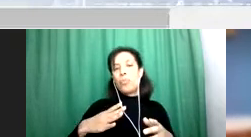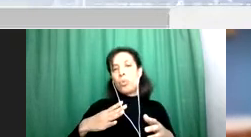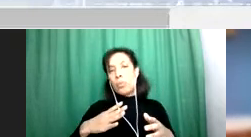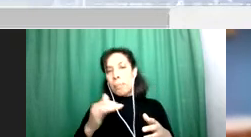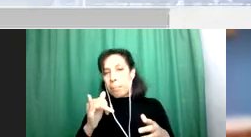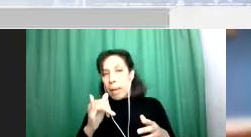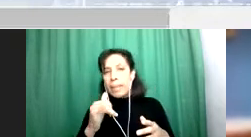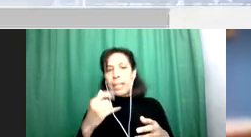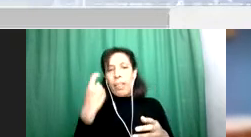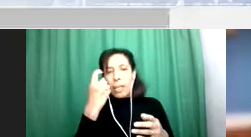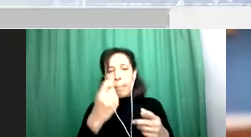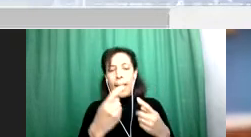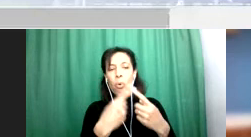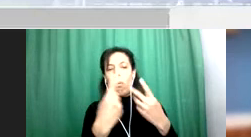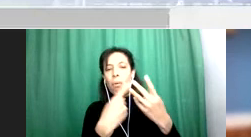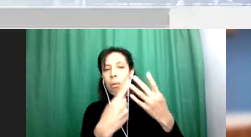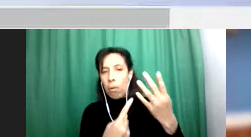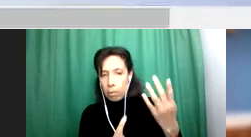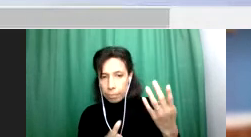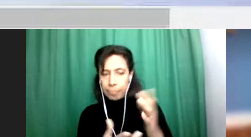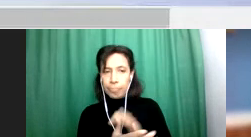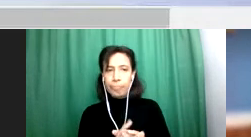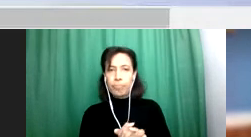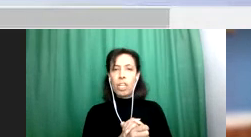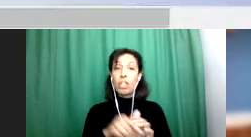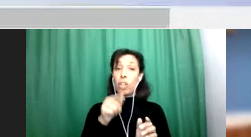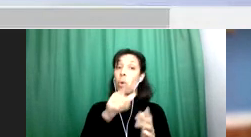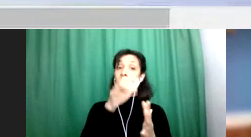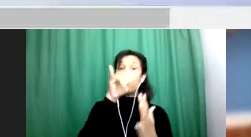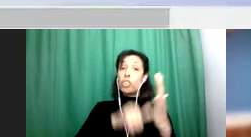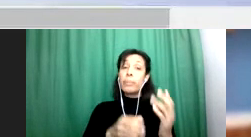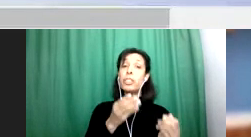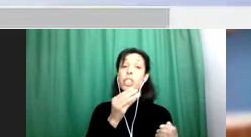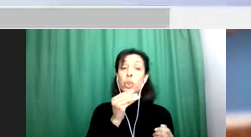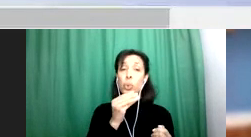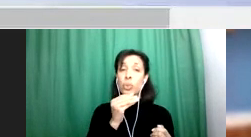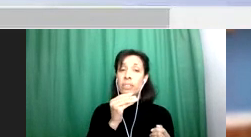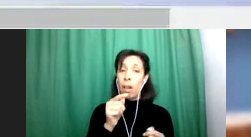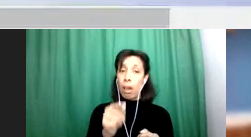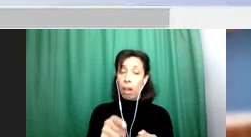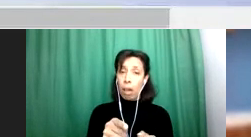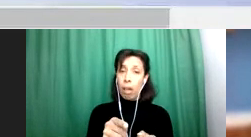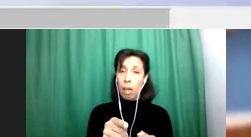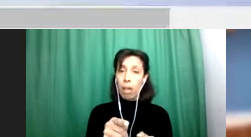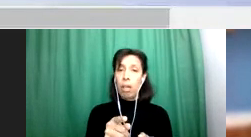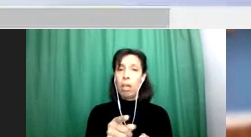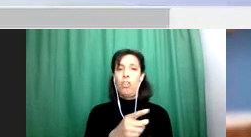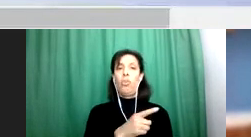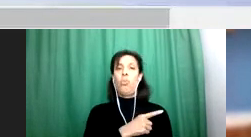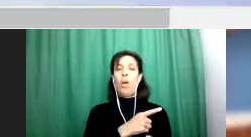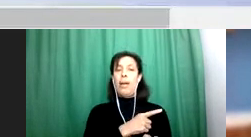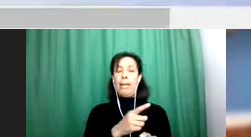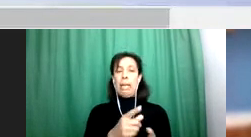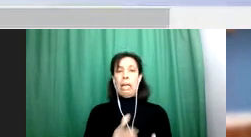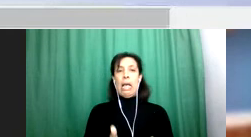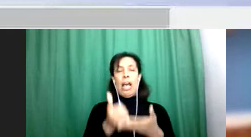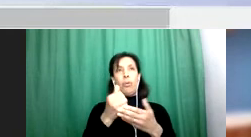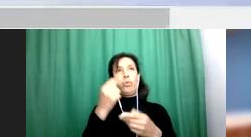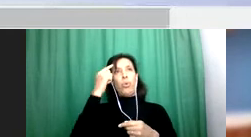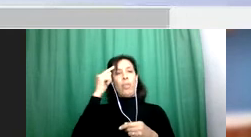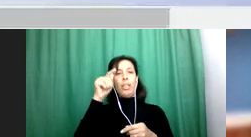Okay? So this is a really useful document for you in terms of thinking about